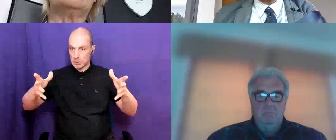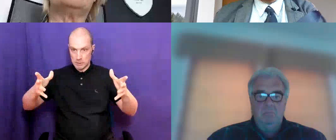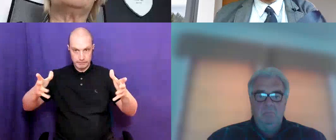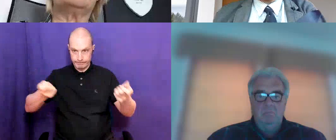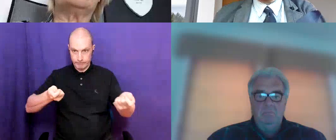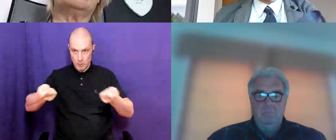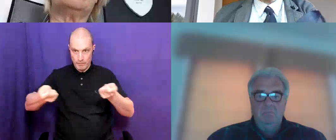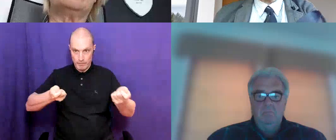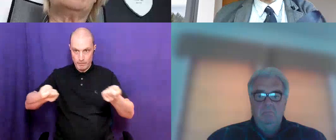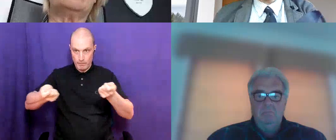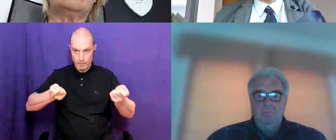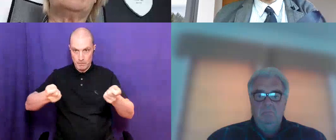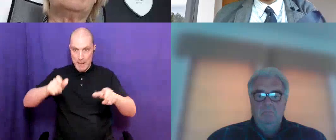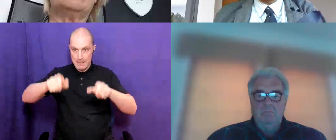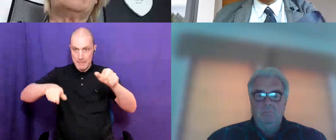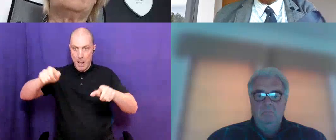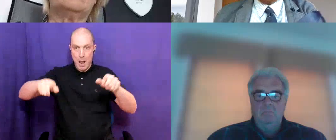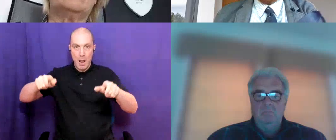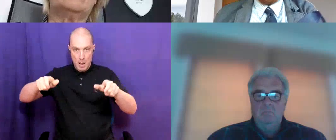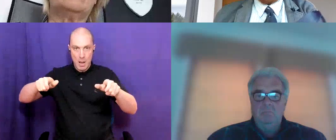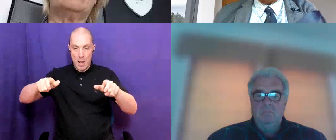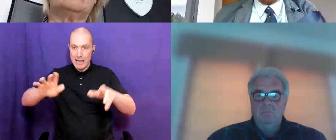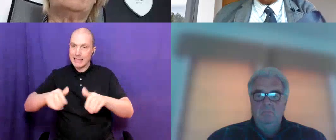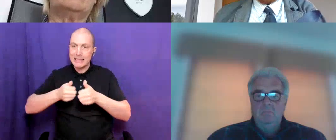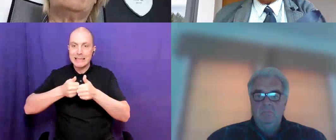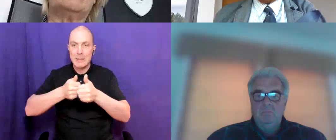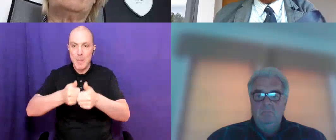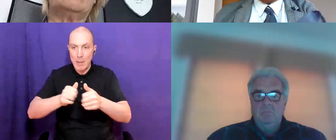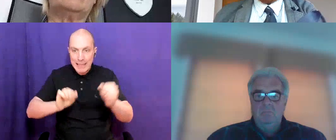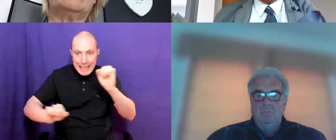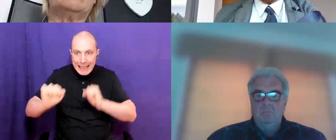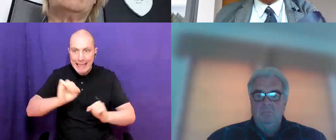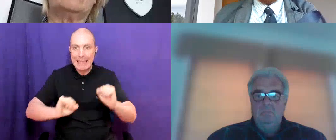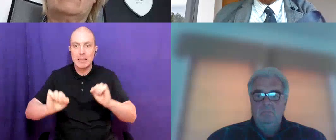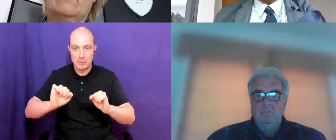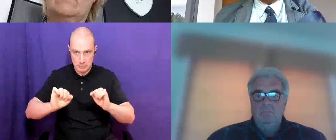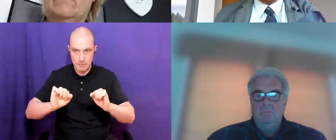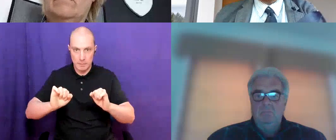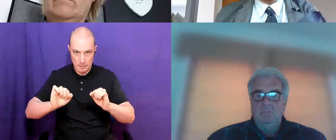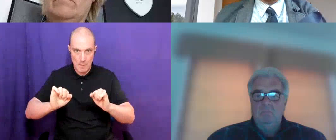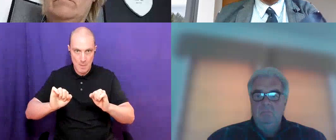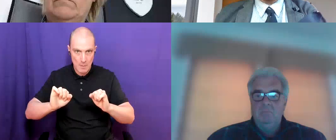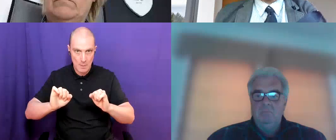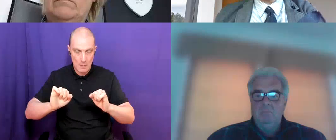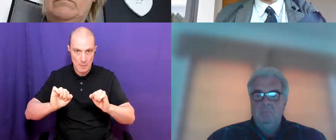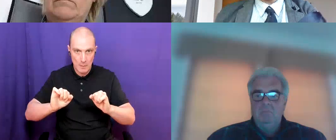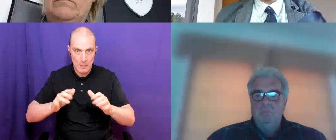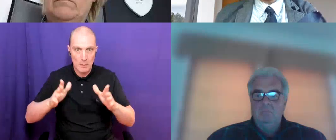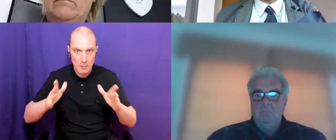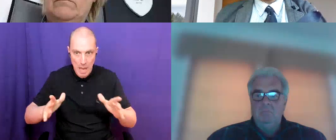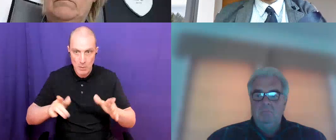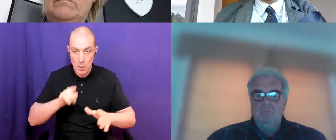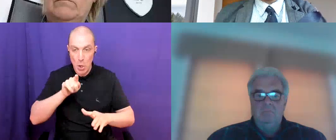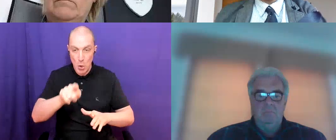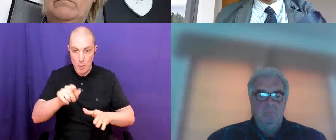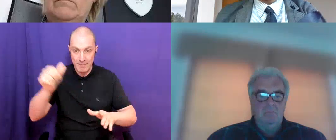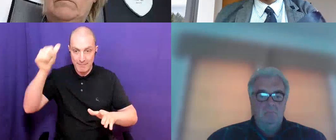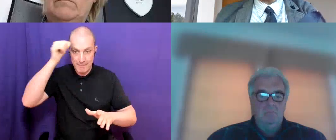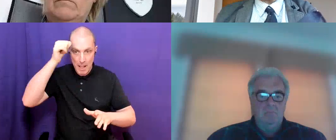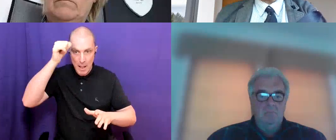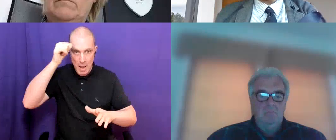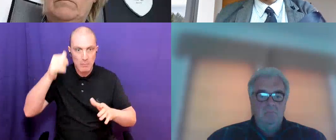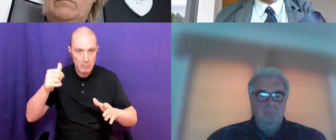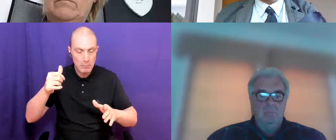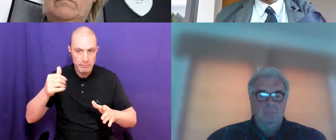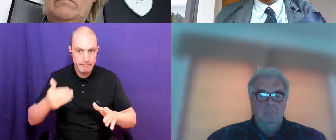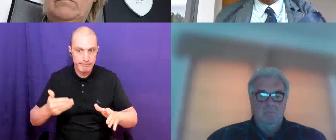with the cleaning regime, which will be in place throughout the day. And then finally, again, measures that you're familiar with in other settings,